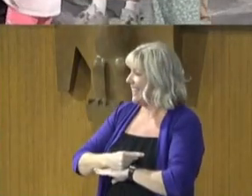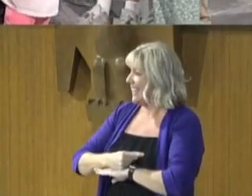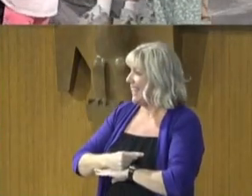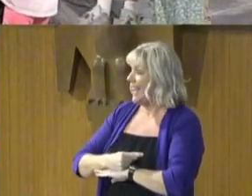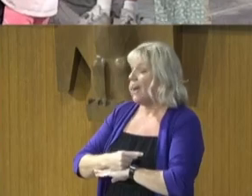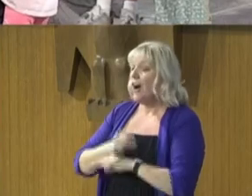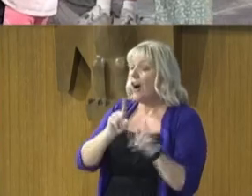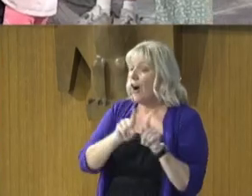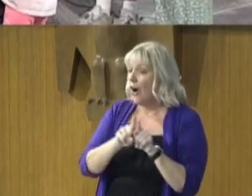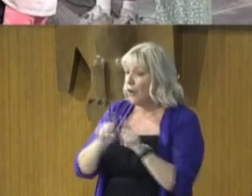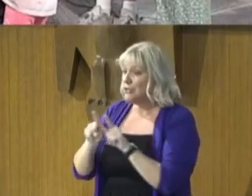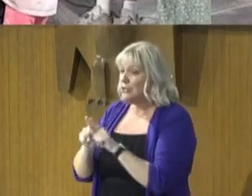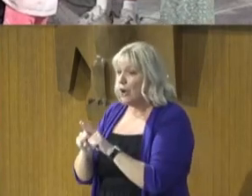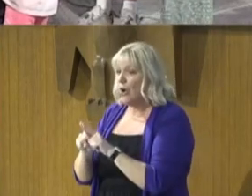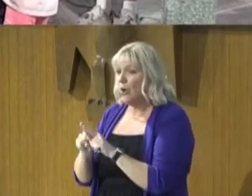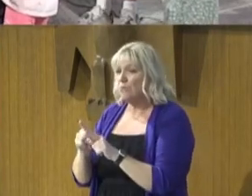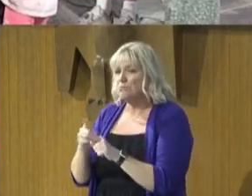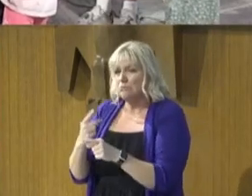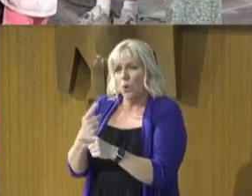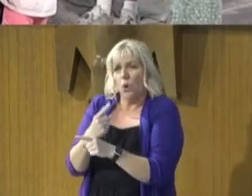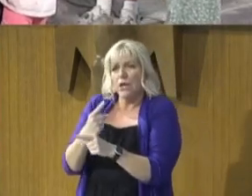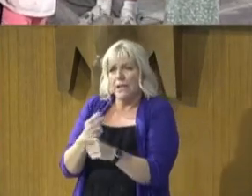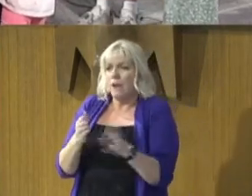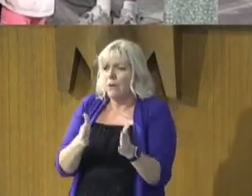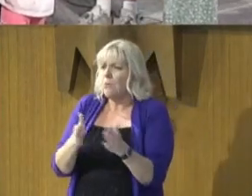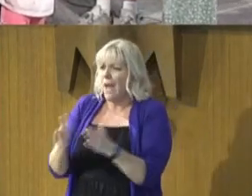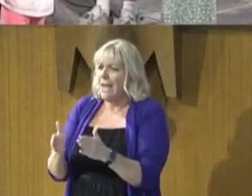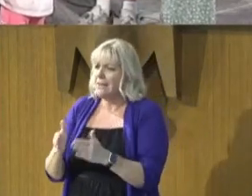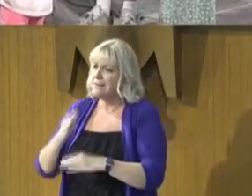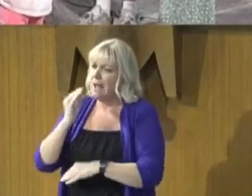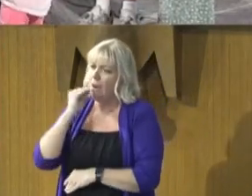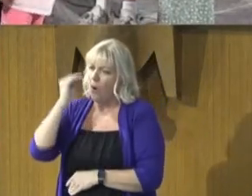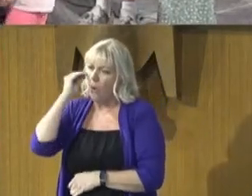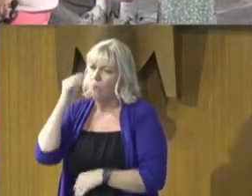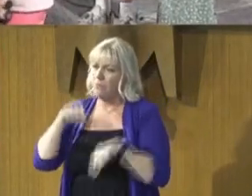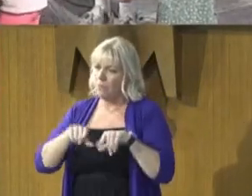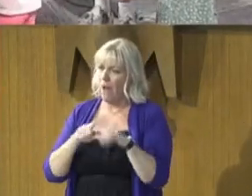And also in its ordinary ways at our tables at home.